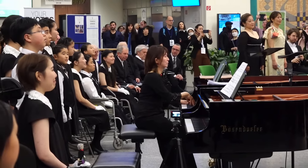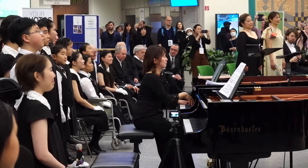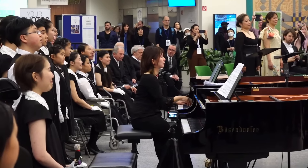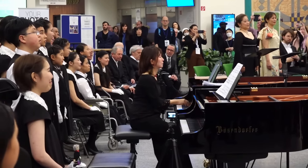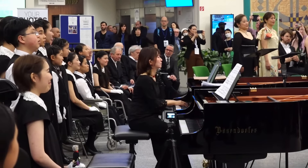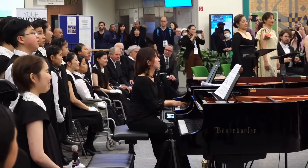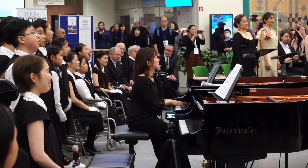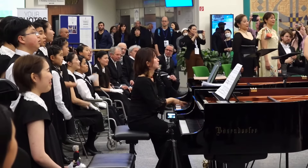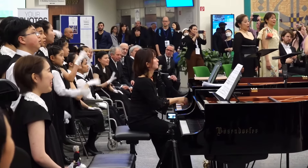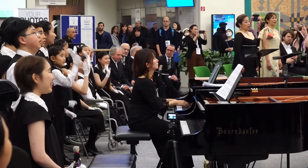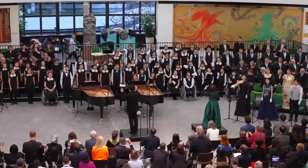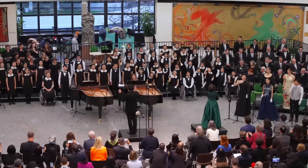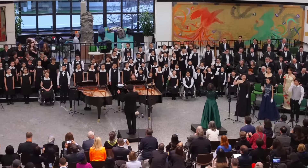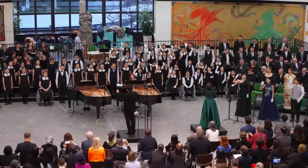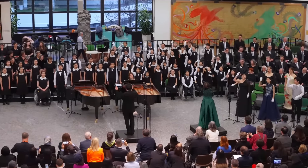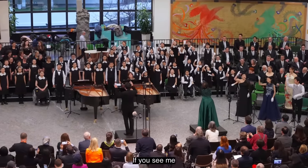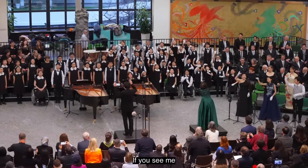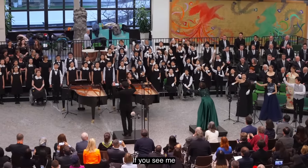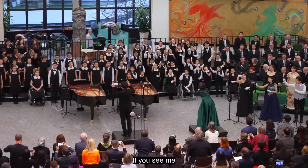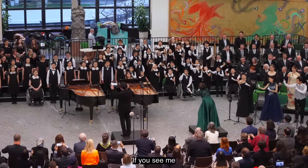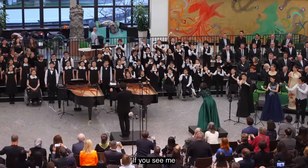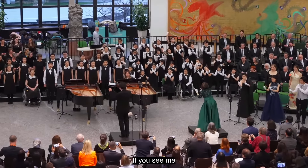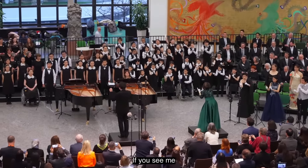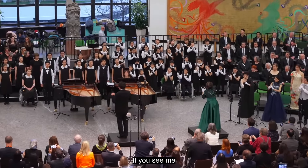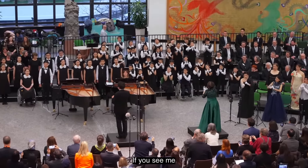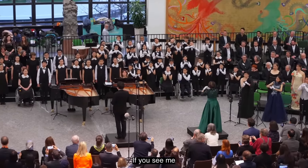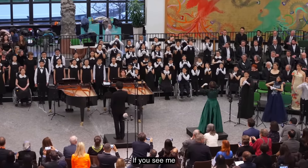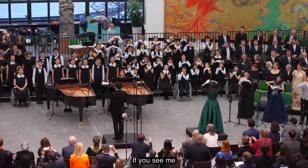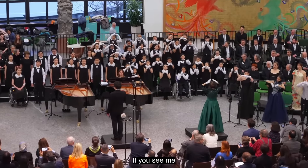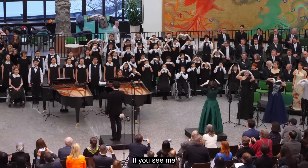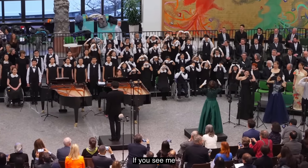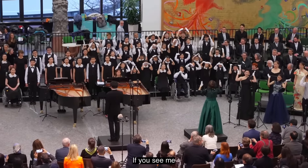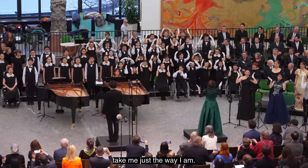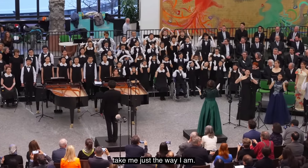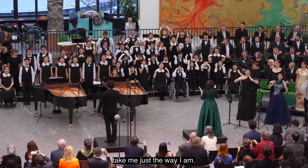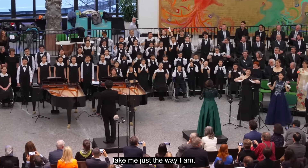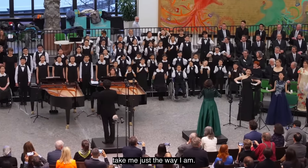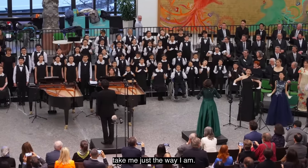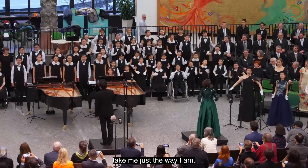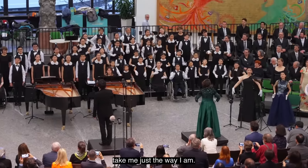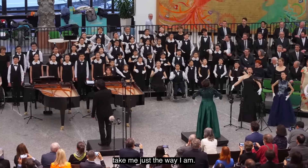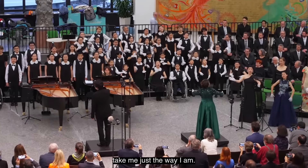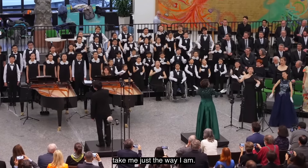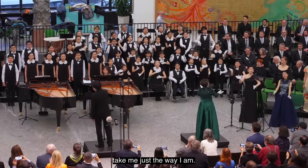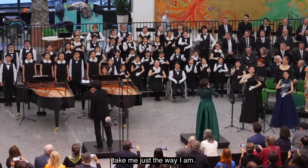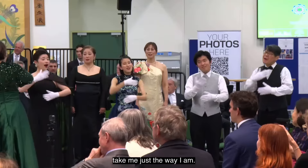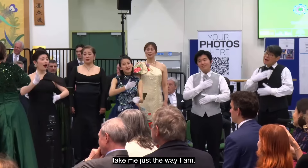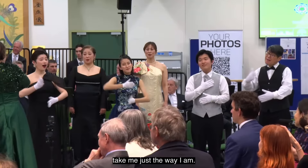If you see me, take